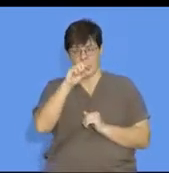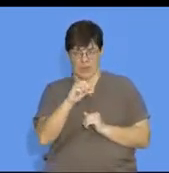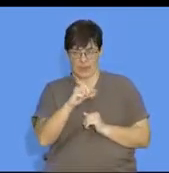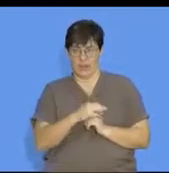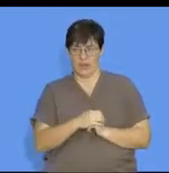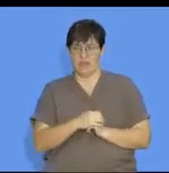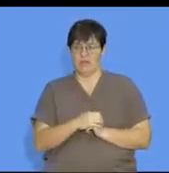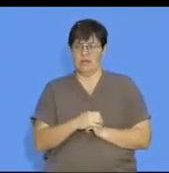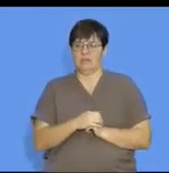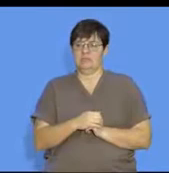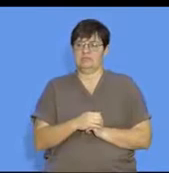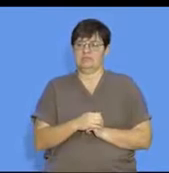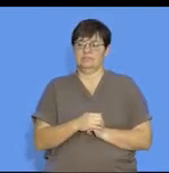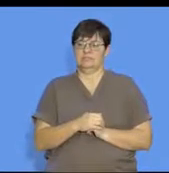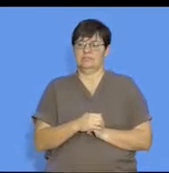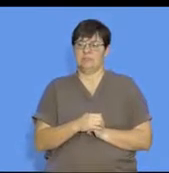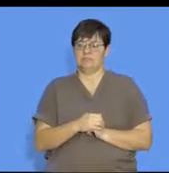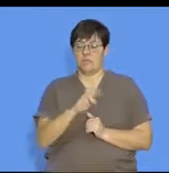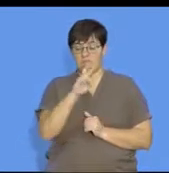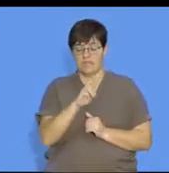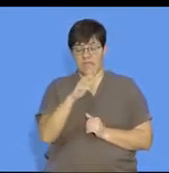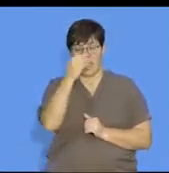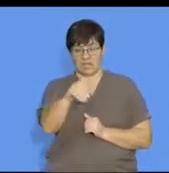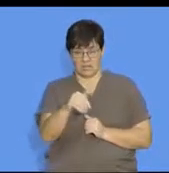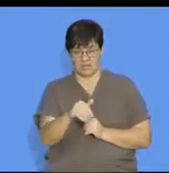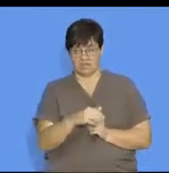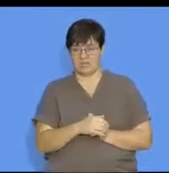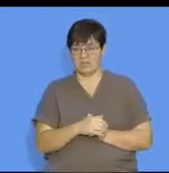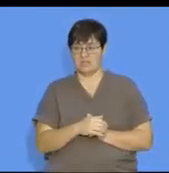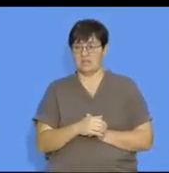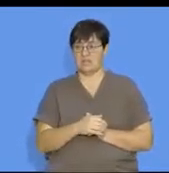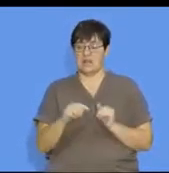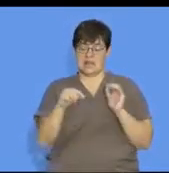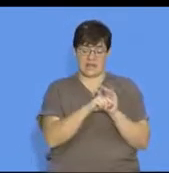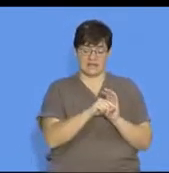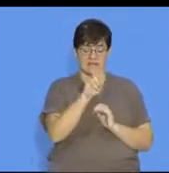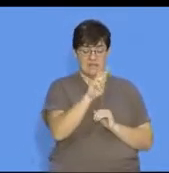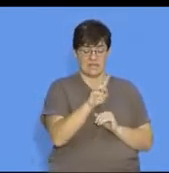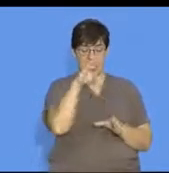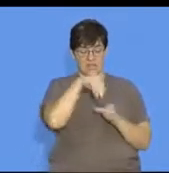V external, okay, is equals to V